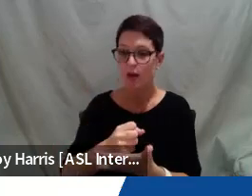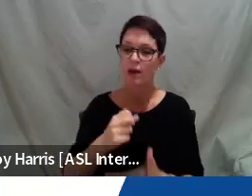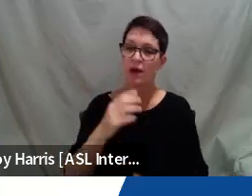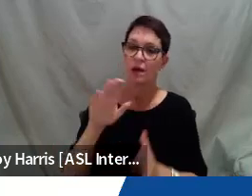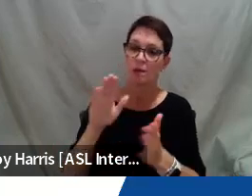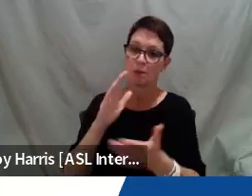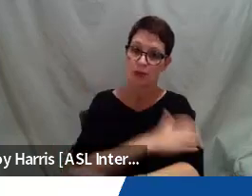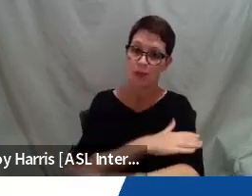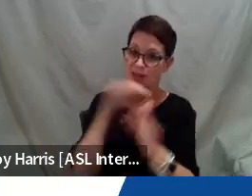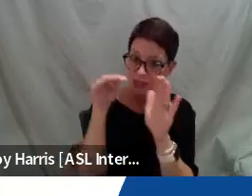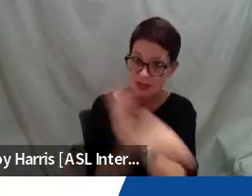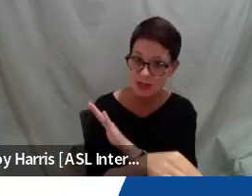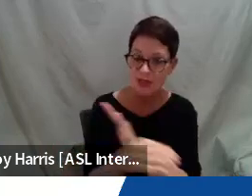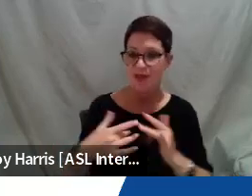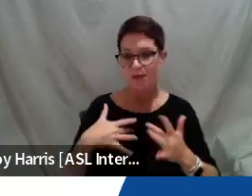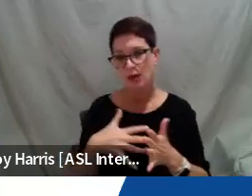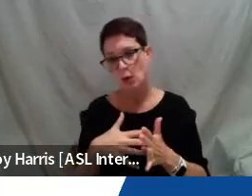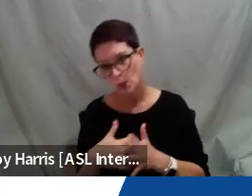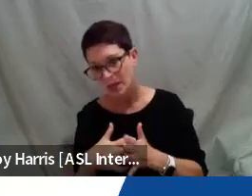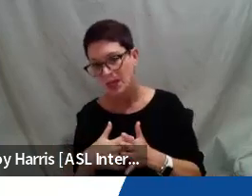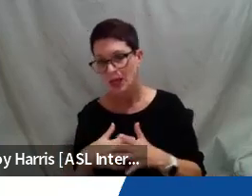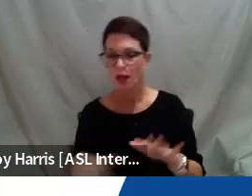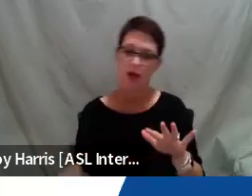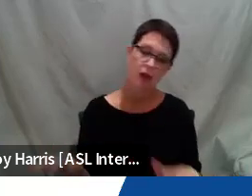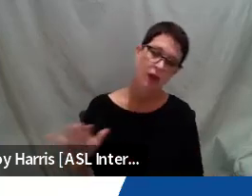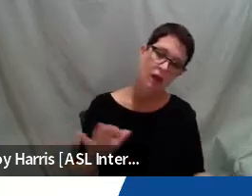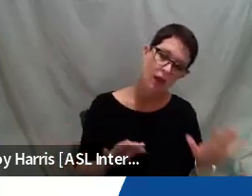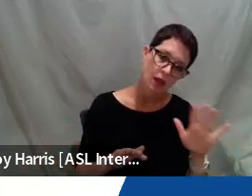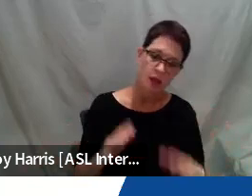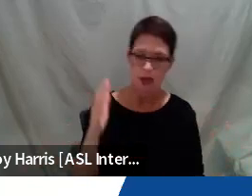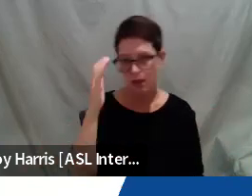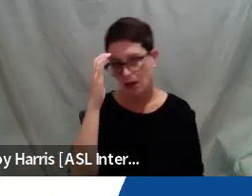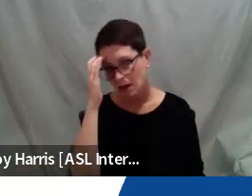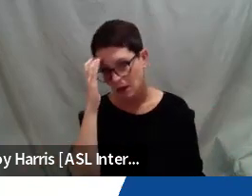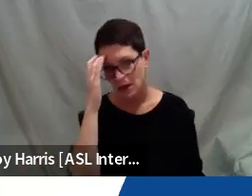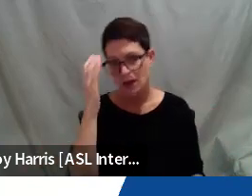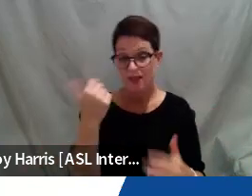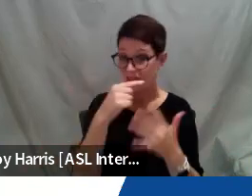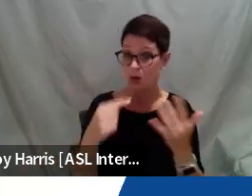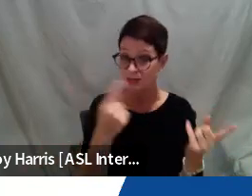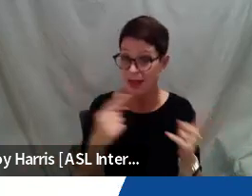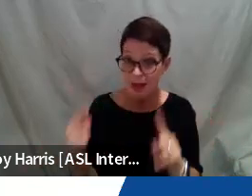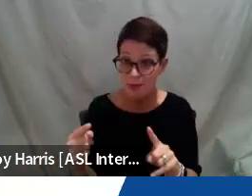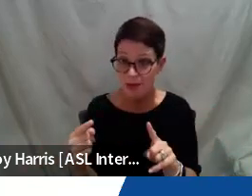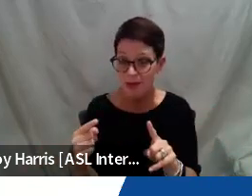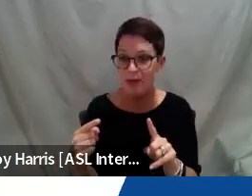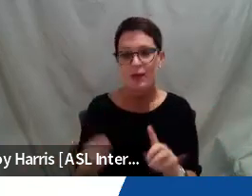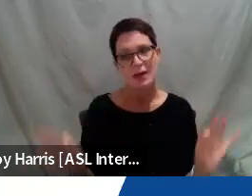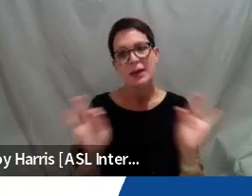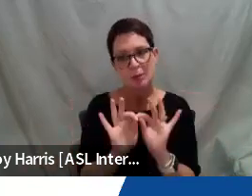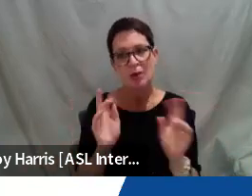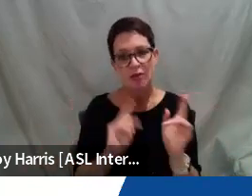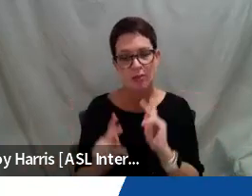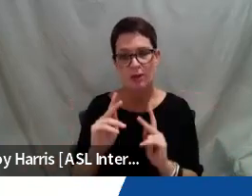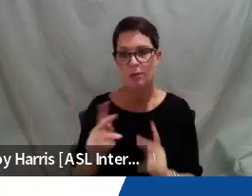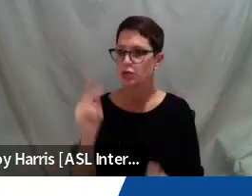pressure, extreme weakness. And if any of those symptoms happen or occur, it's important for people to